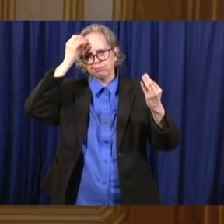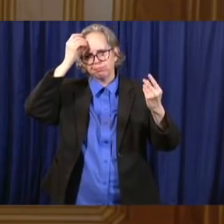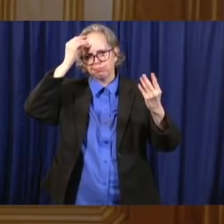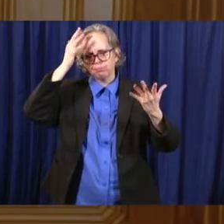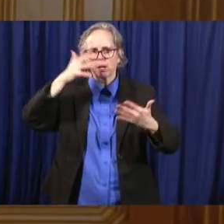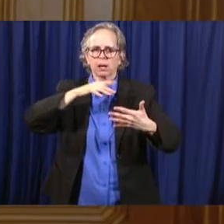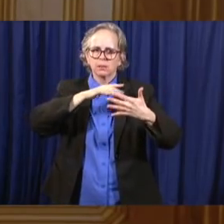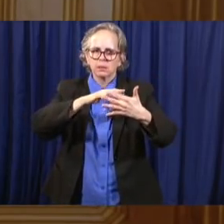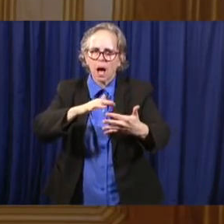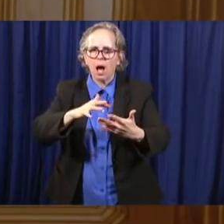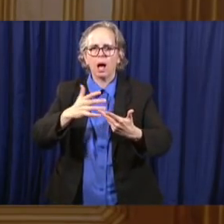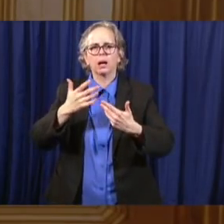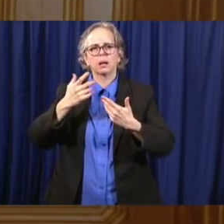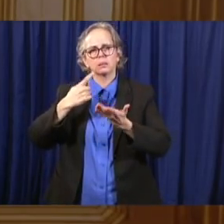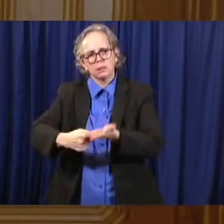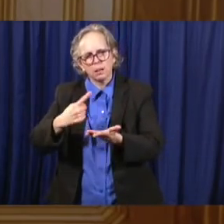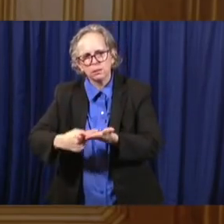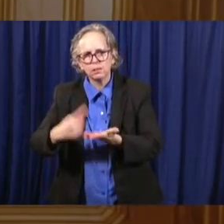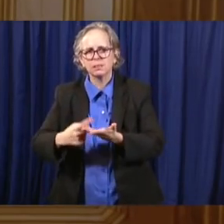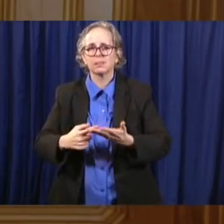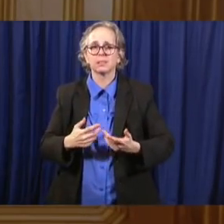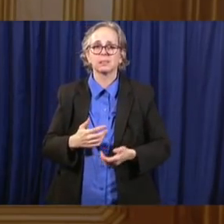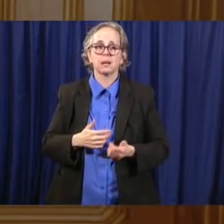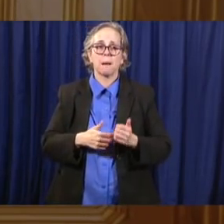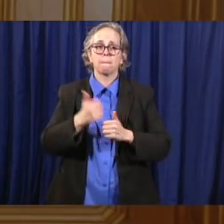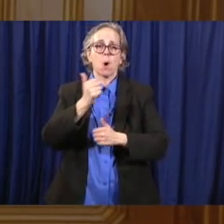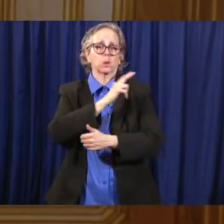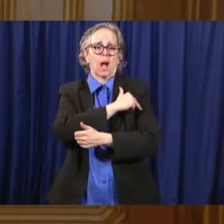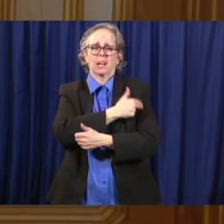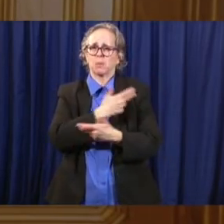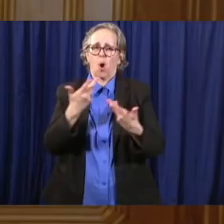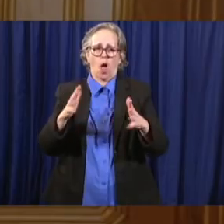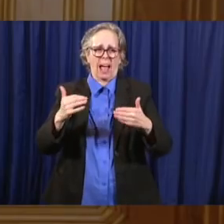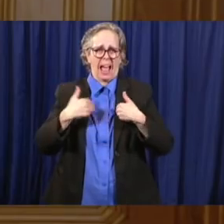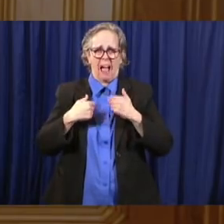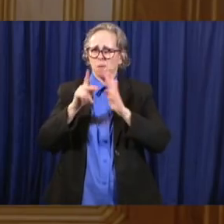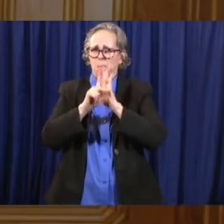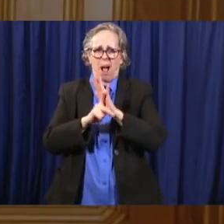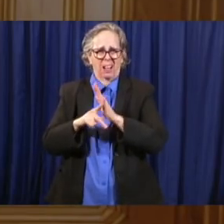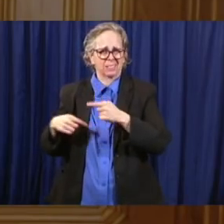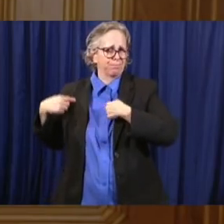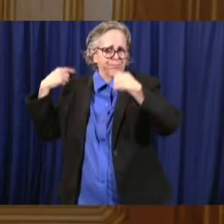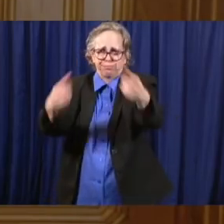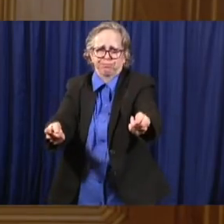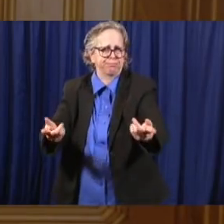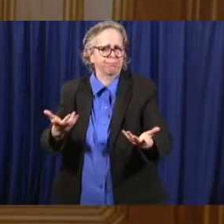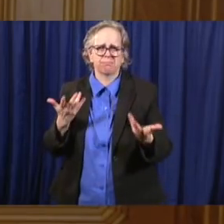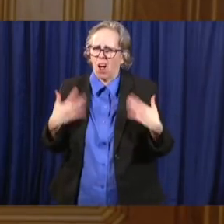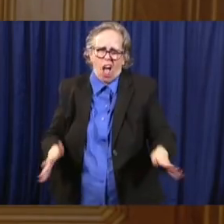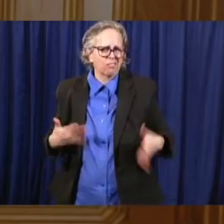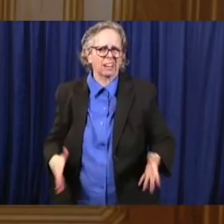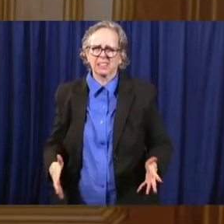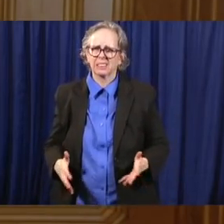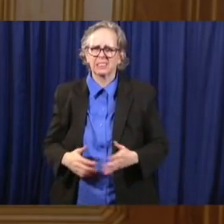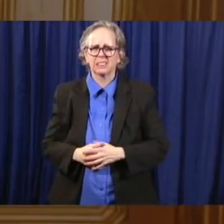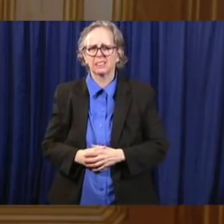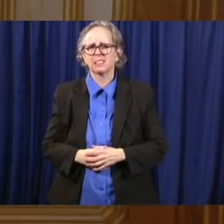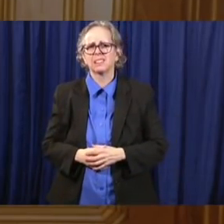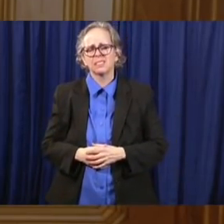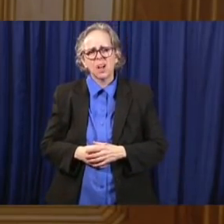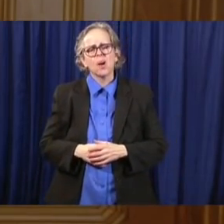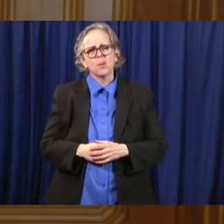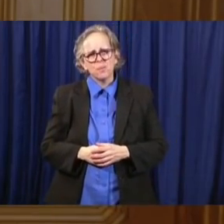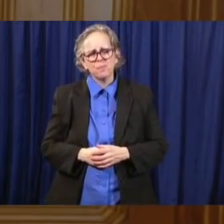of the hospitals already have a policy in place. So I think I think we